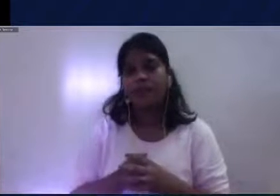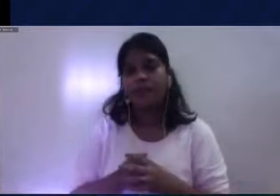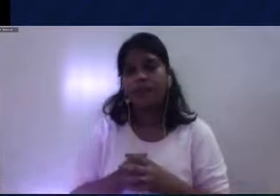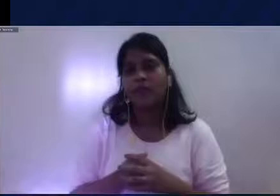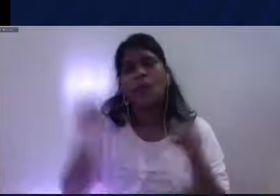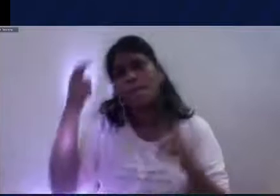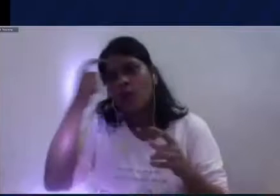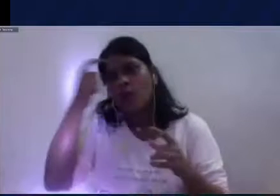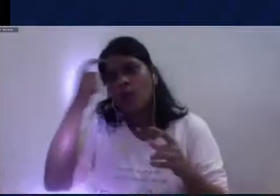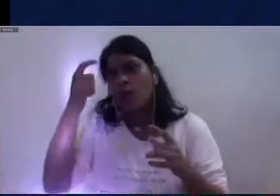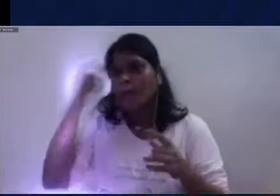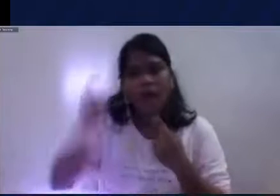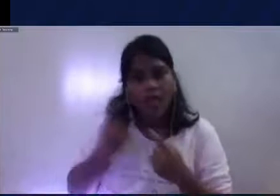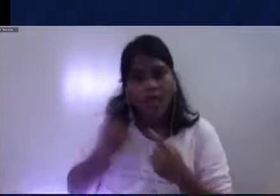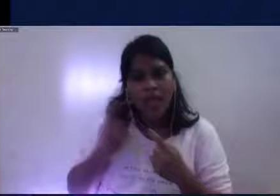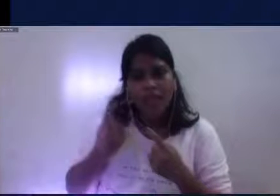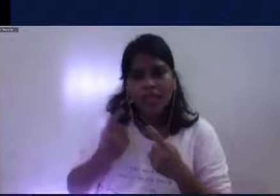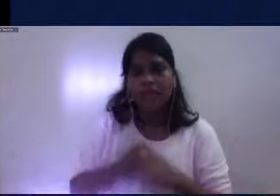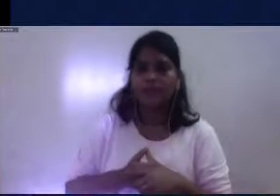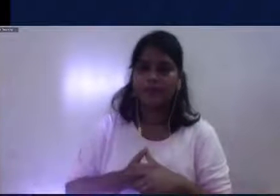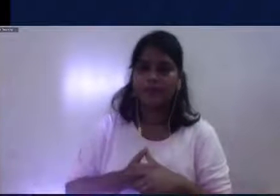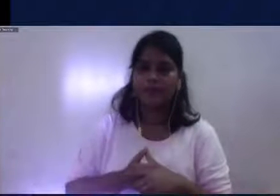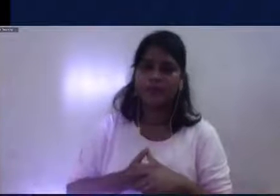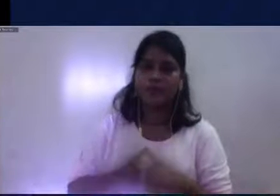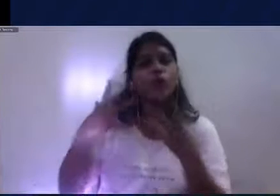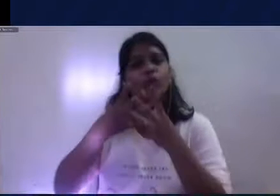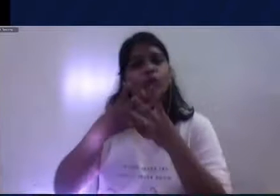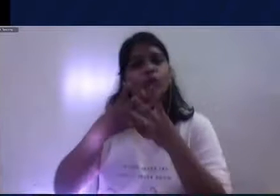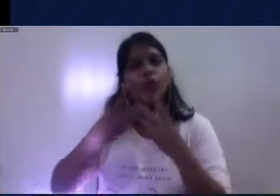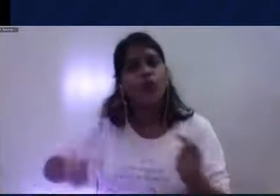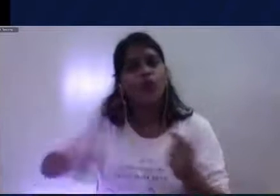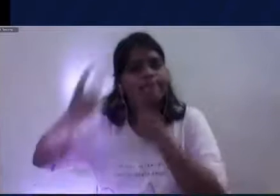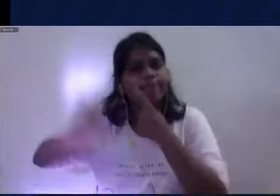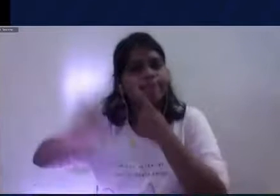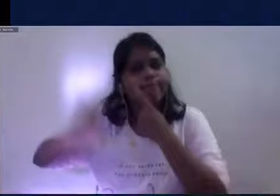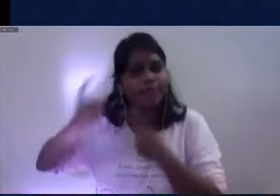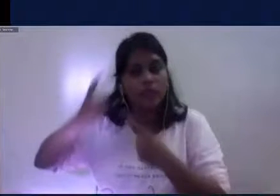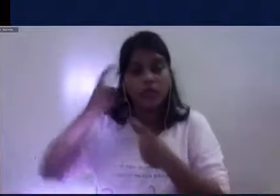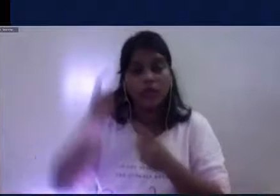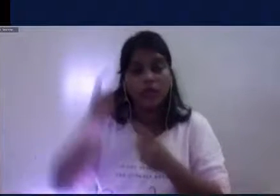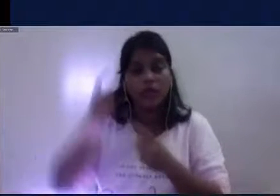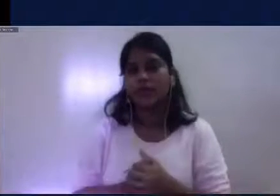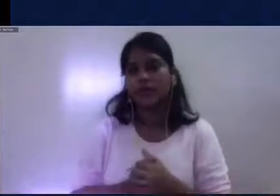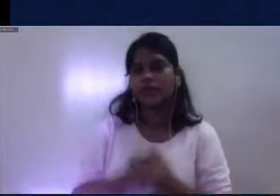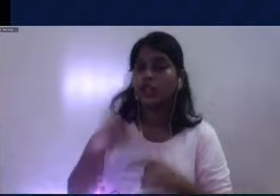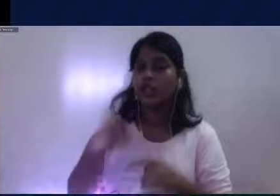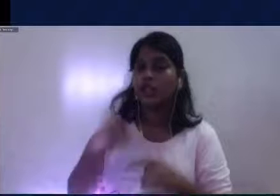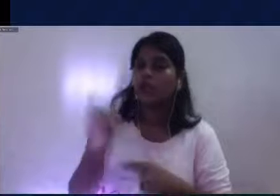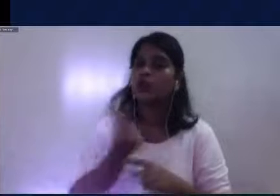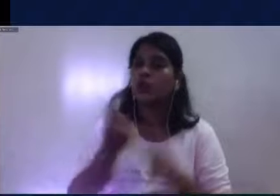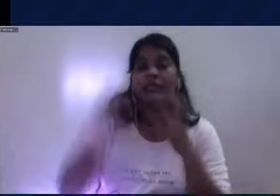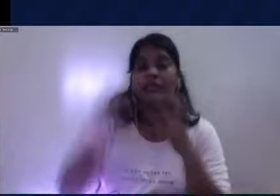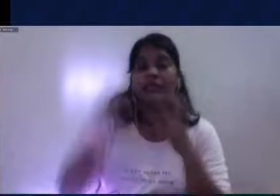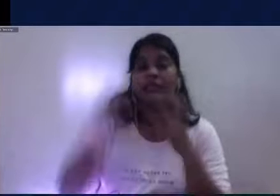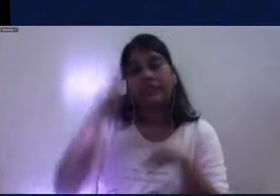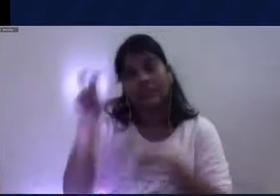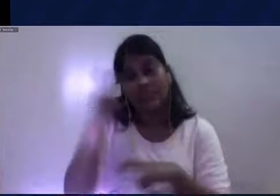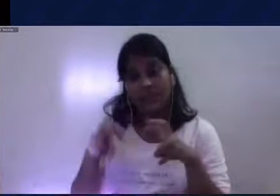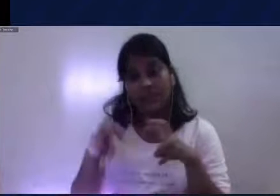problem in mind, our solution also unconsciously is there in mind, and our user research tends